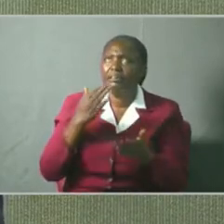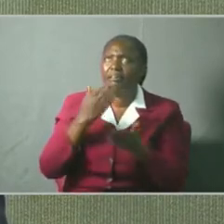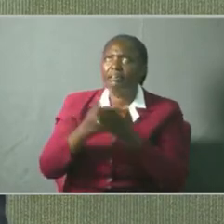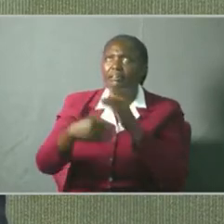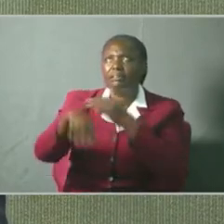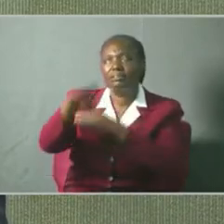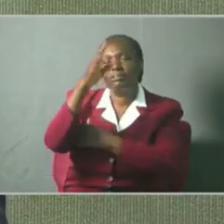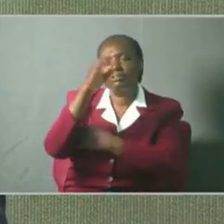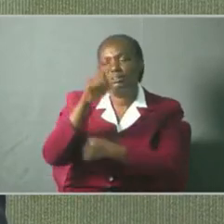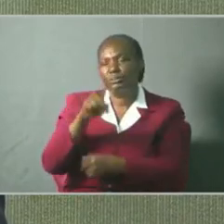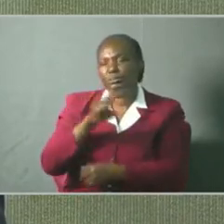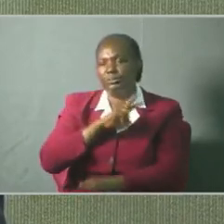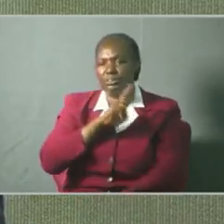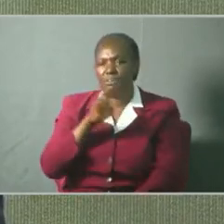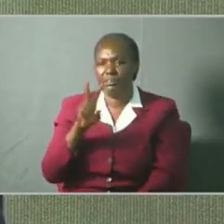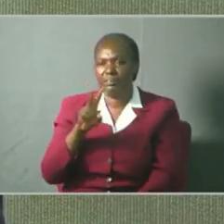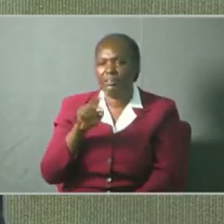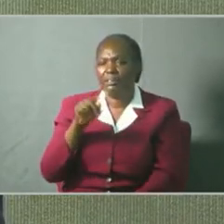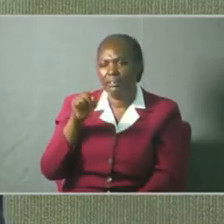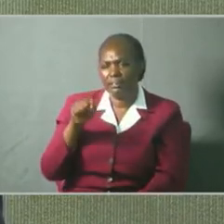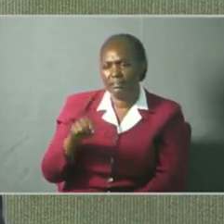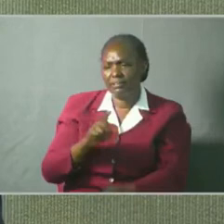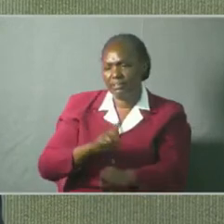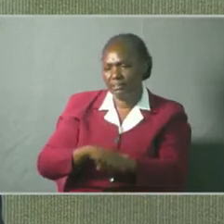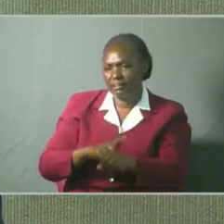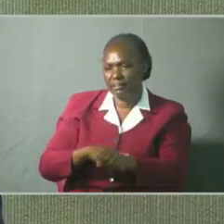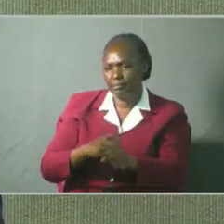seen this time of the year.